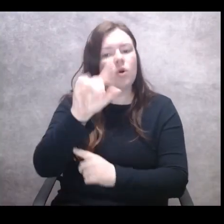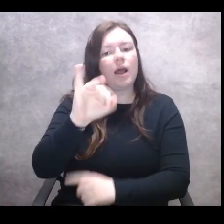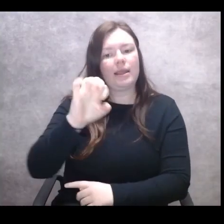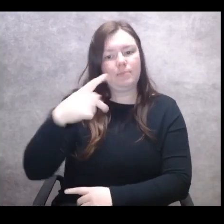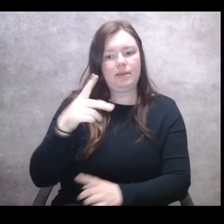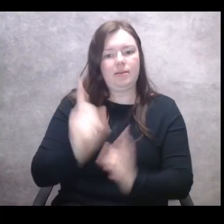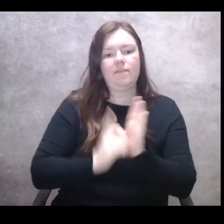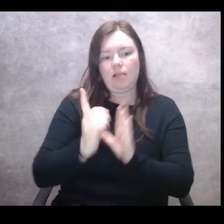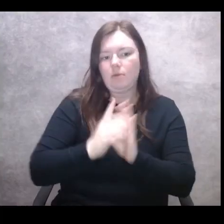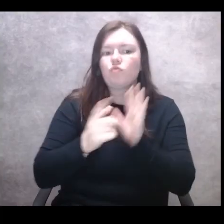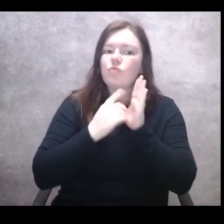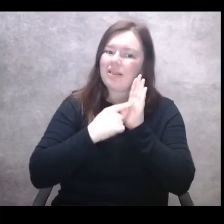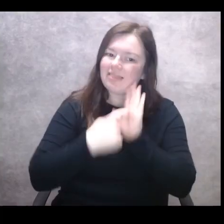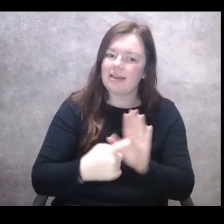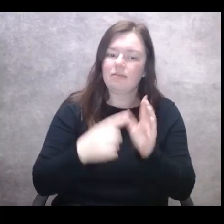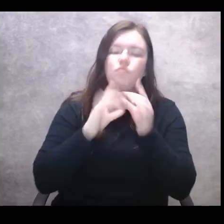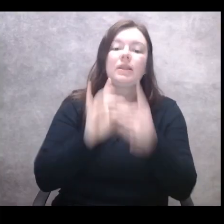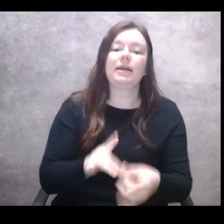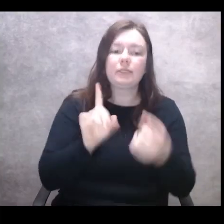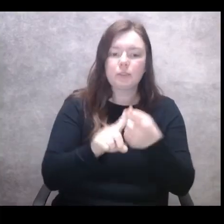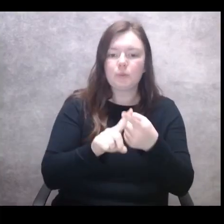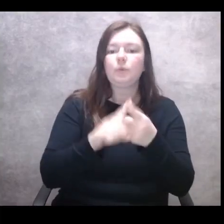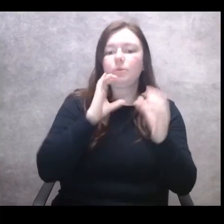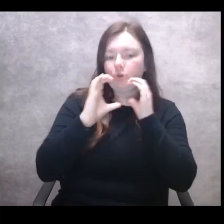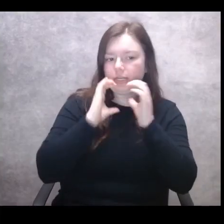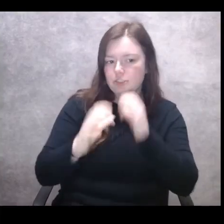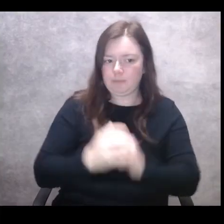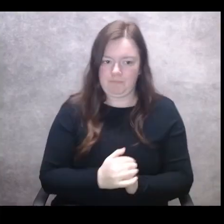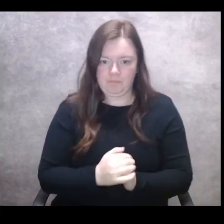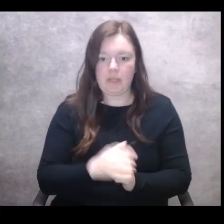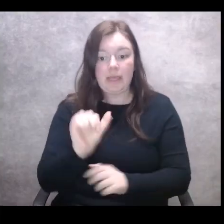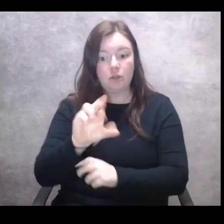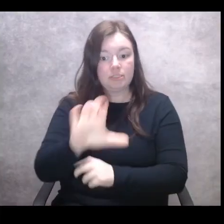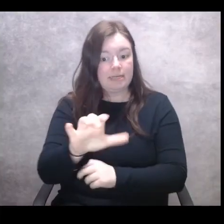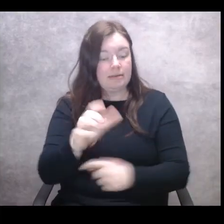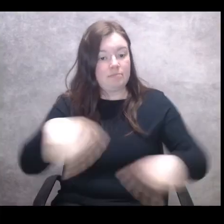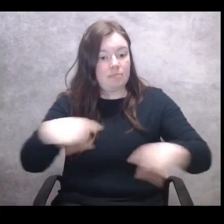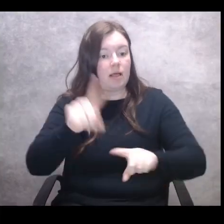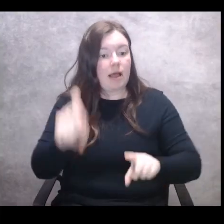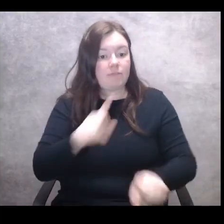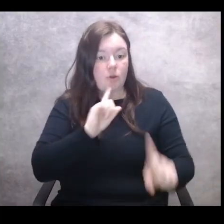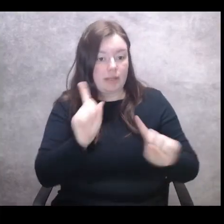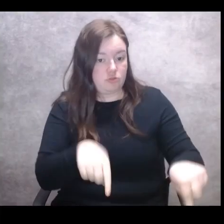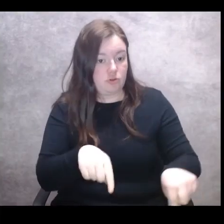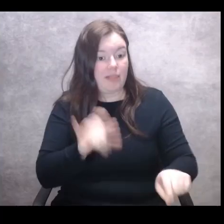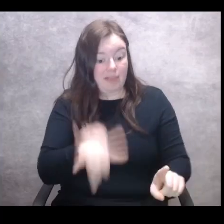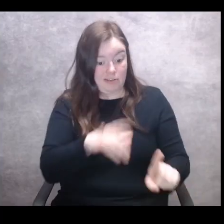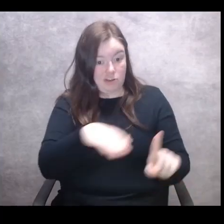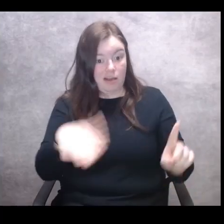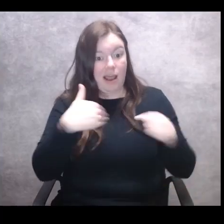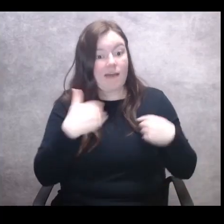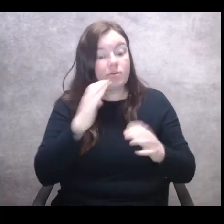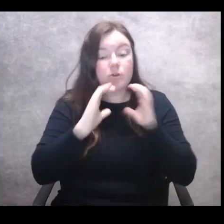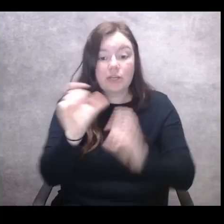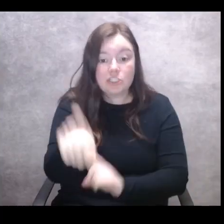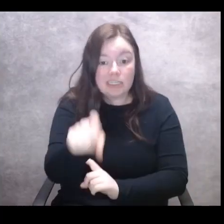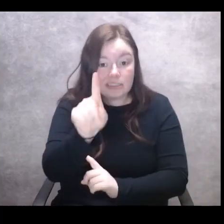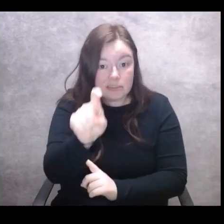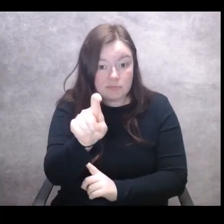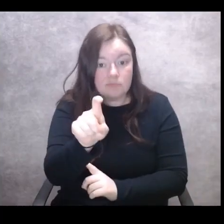development related to communication. The ARC must answer, does the child have communication